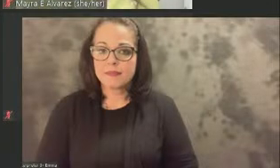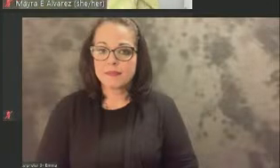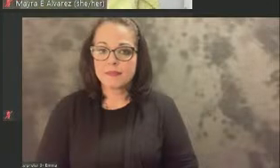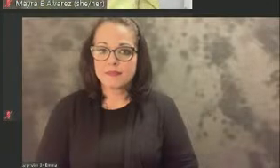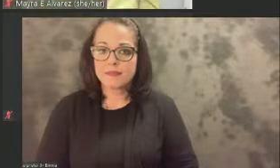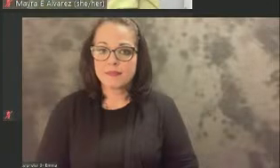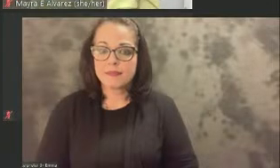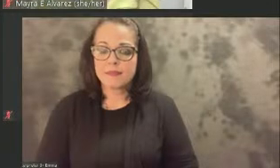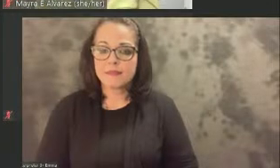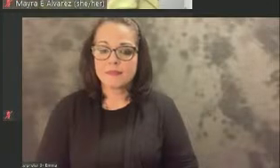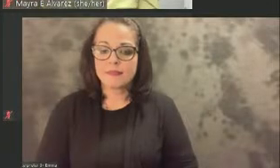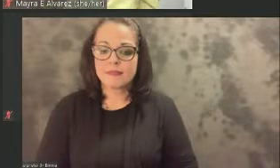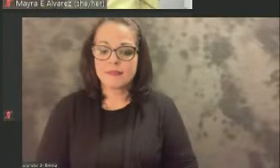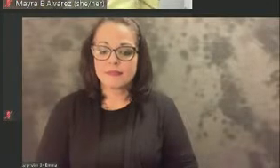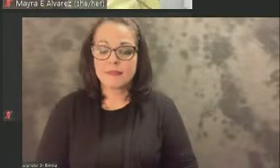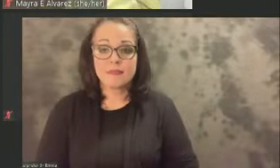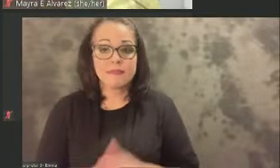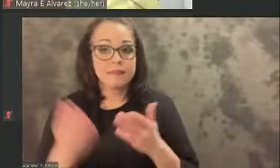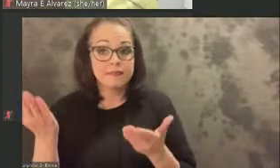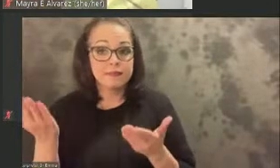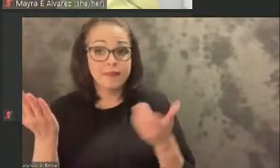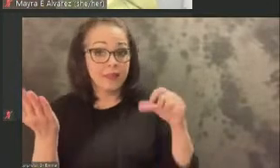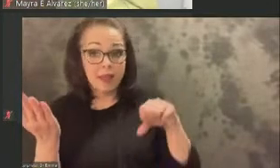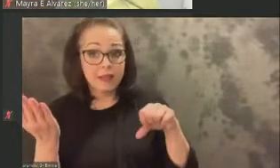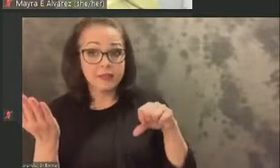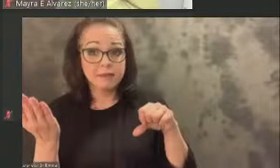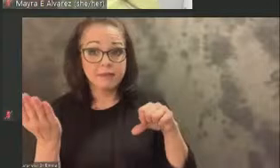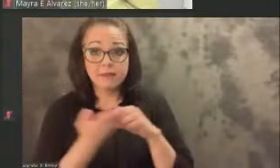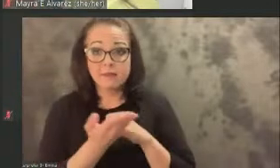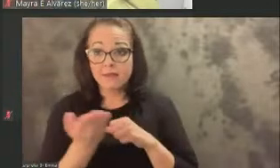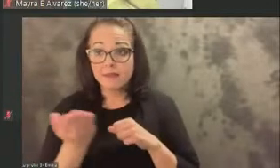Thank you so much. Nays?